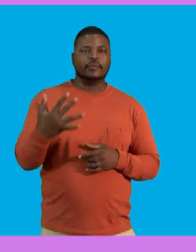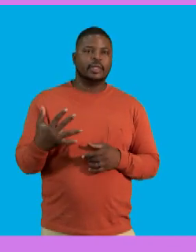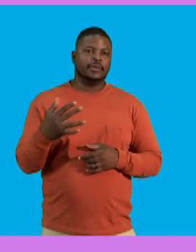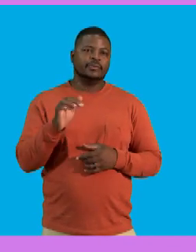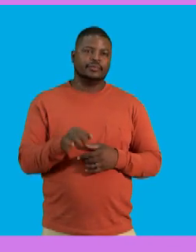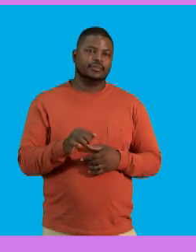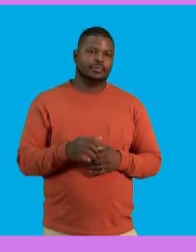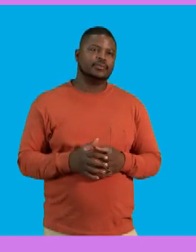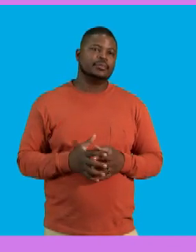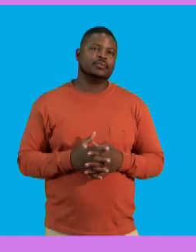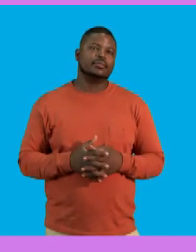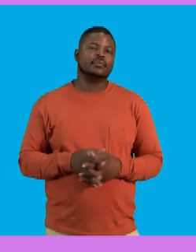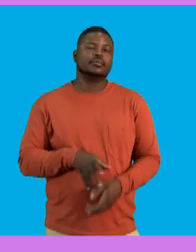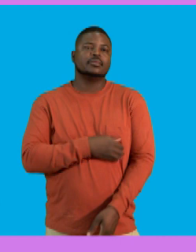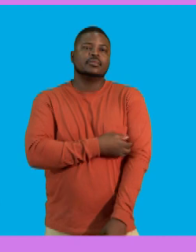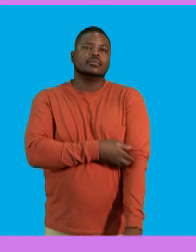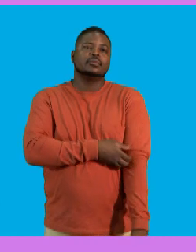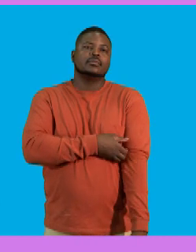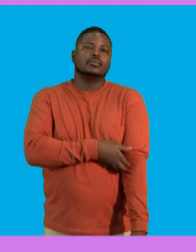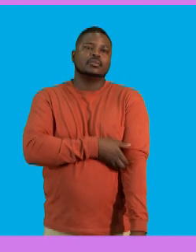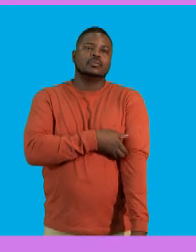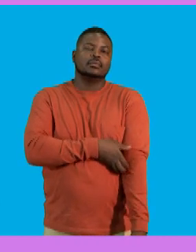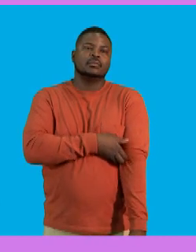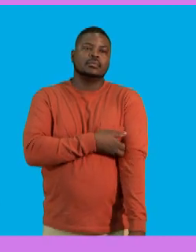3.25, here.